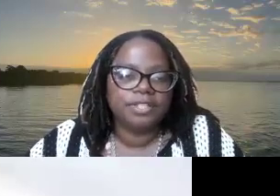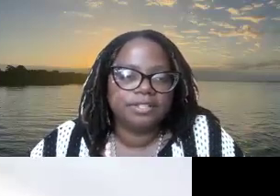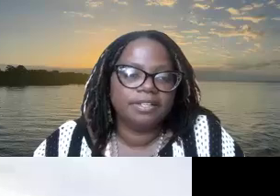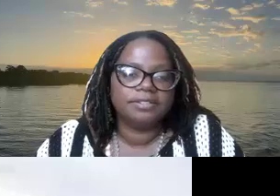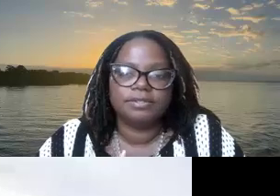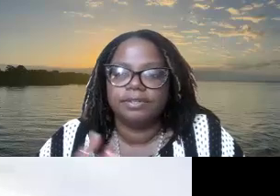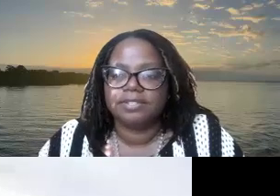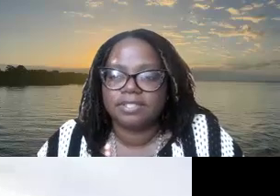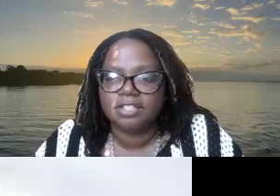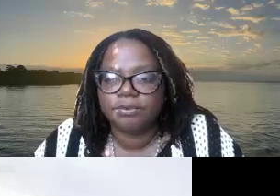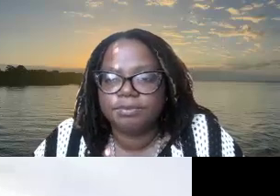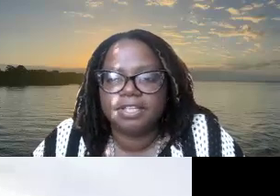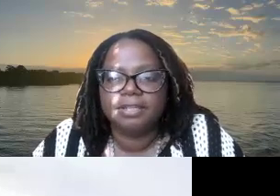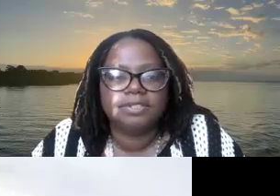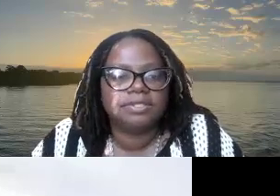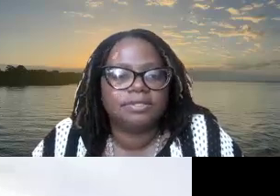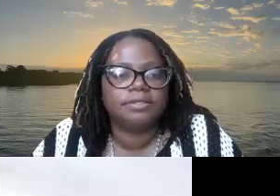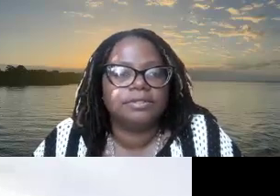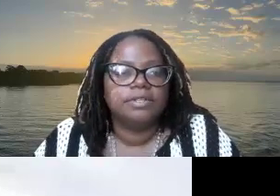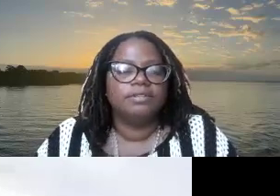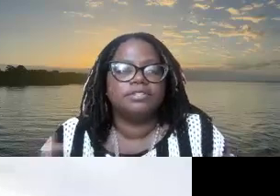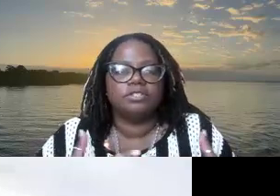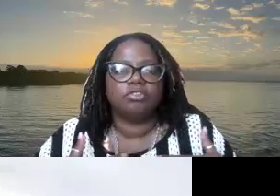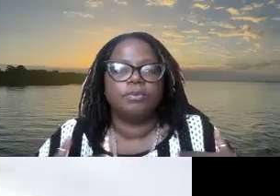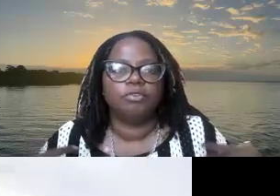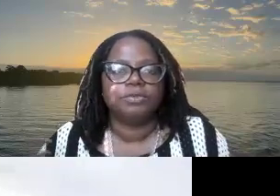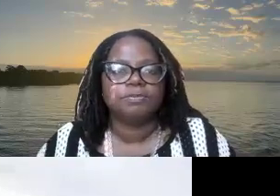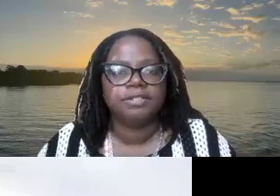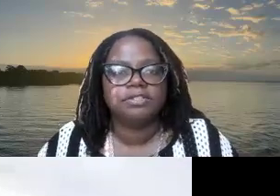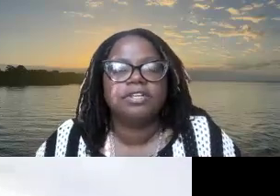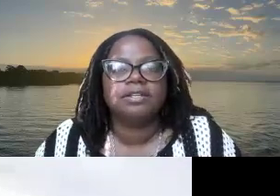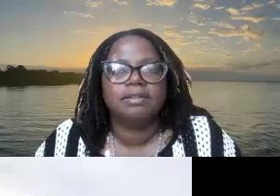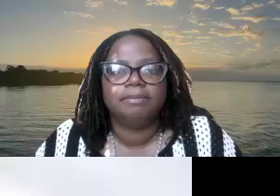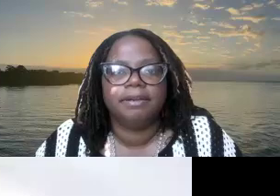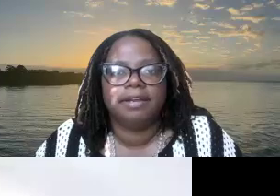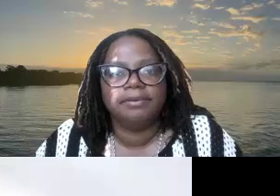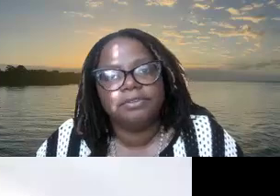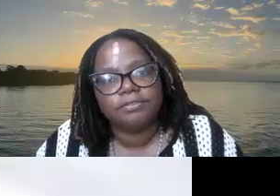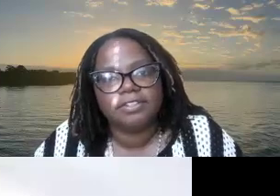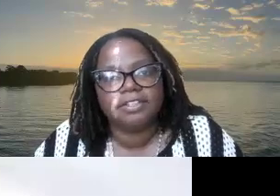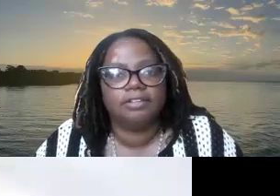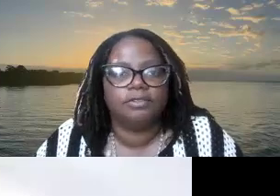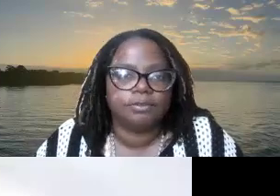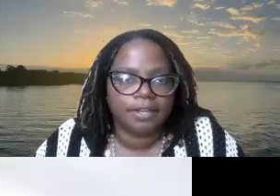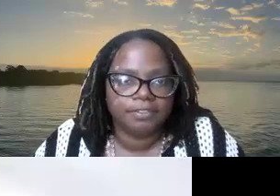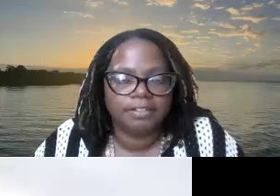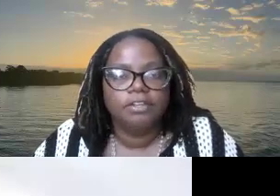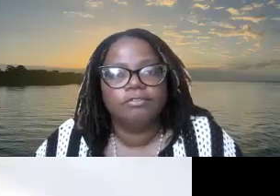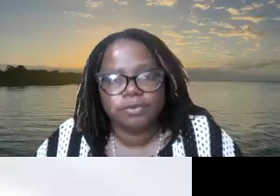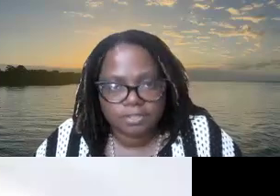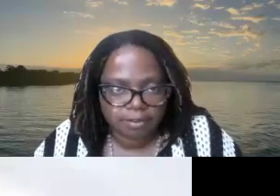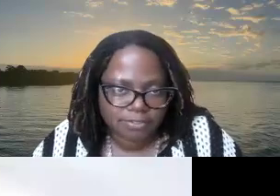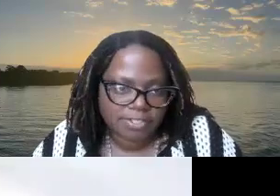from worried to on this continuum to able to discern, this is a trauma-informed response to check in about how you're feeling and how you're